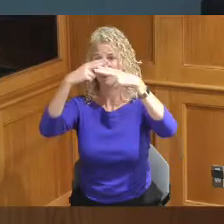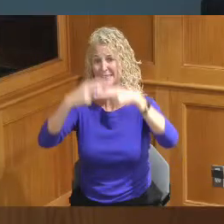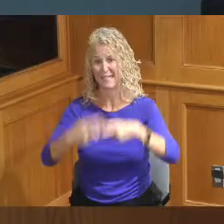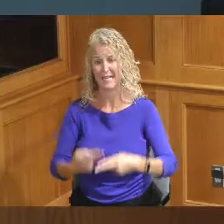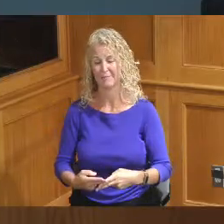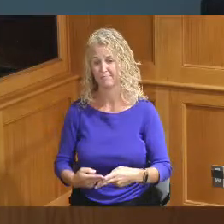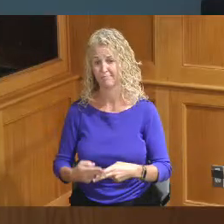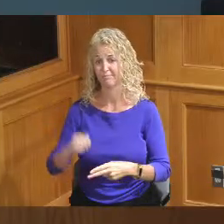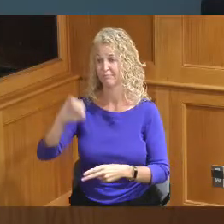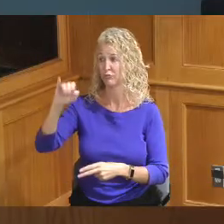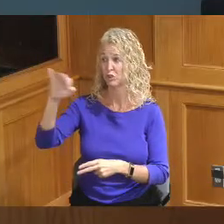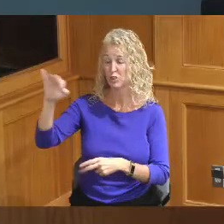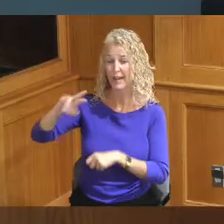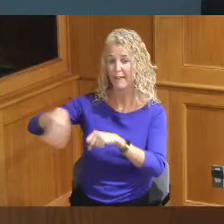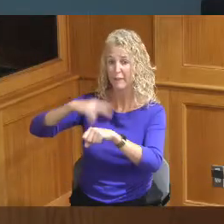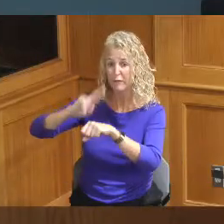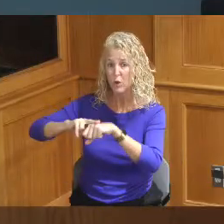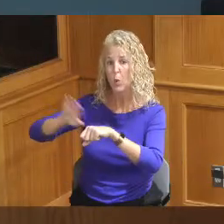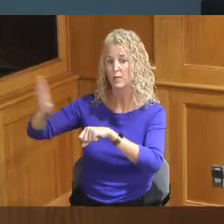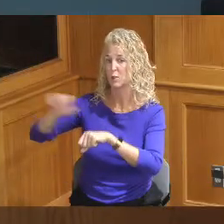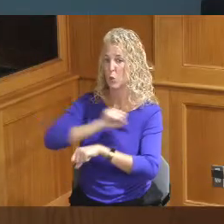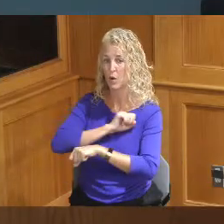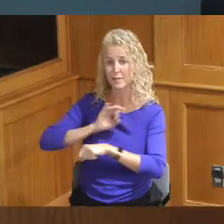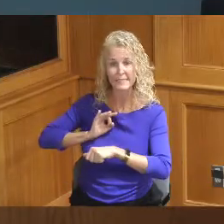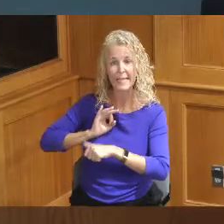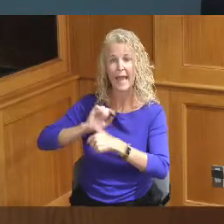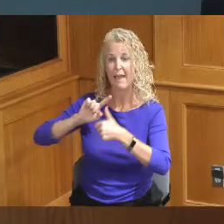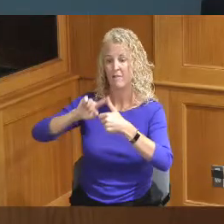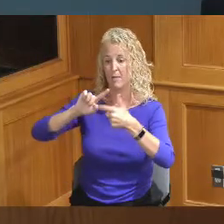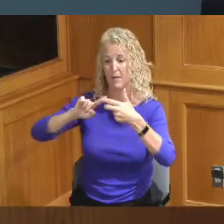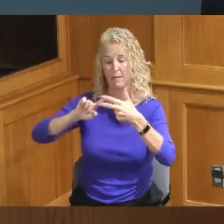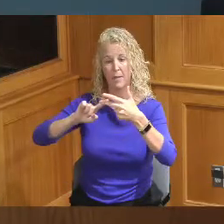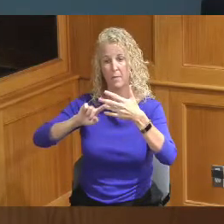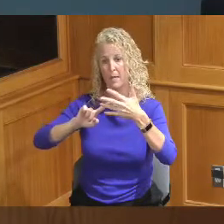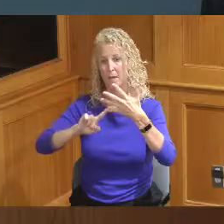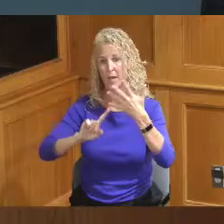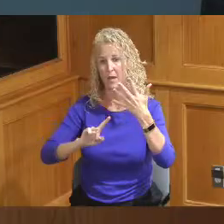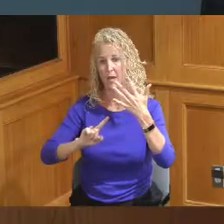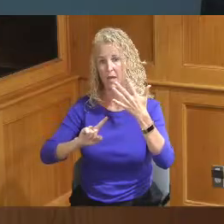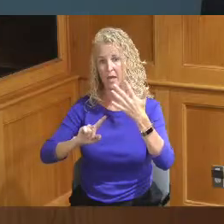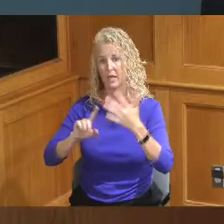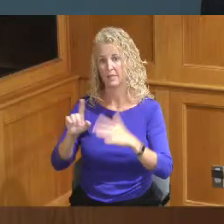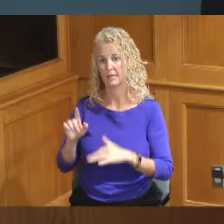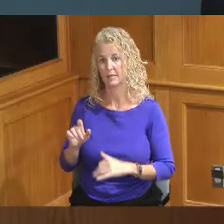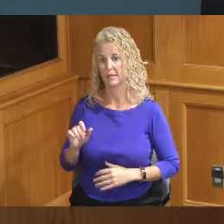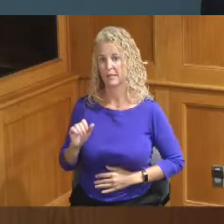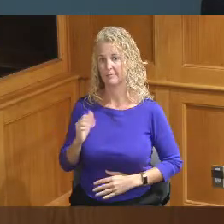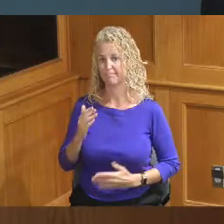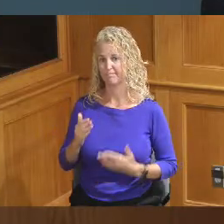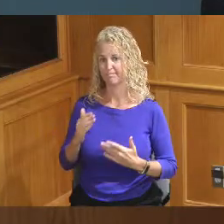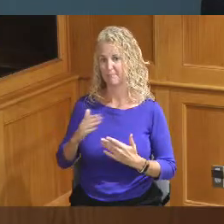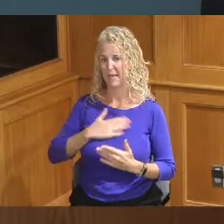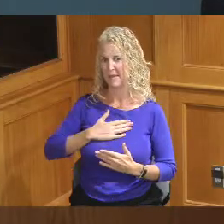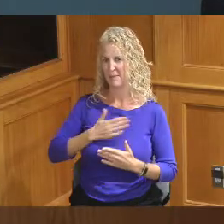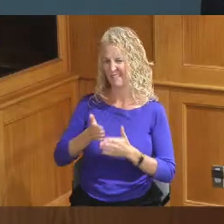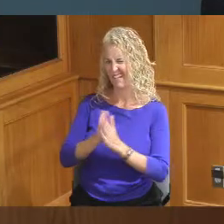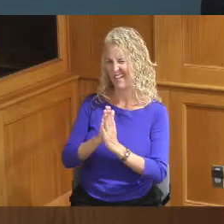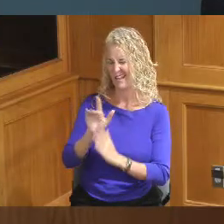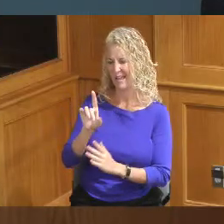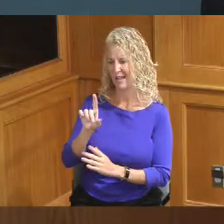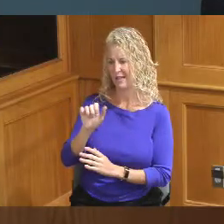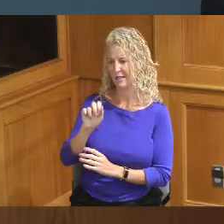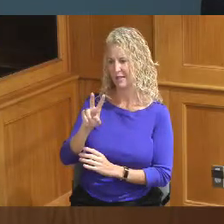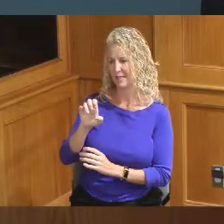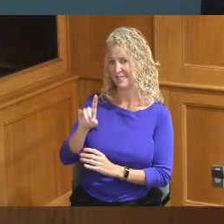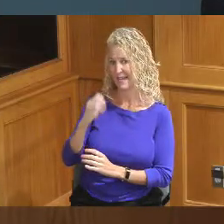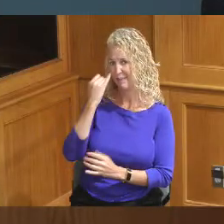Jeff Aludo, obviously, Marty Dunn, George Vincent, David Abrams, who we have not heard from, and I might ask David to weigh in quickly if,